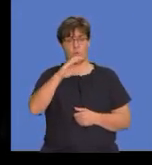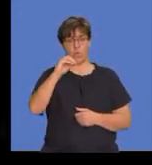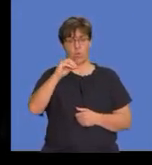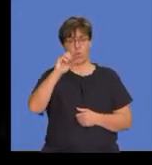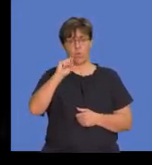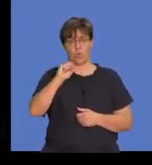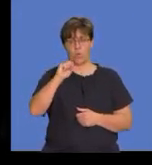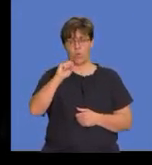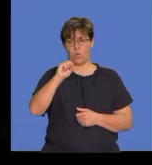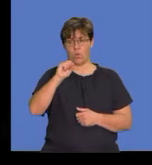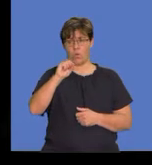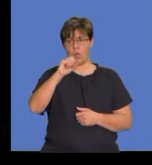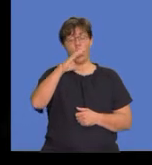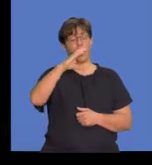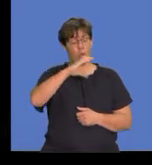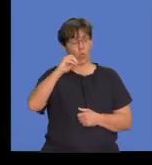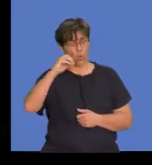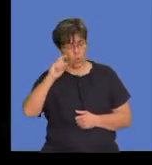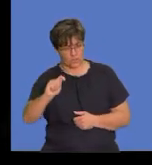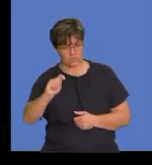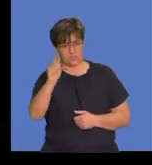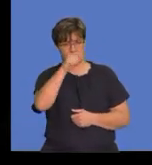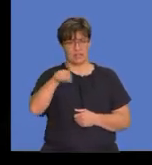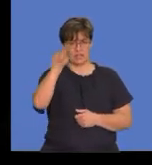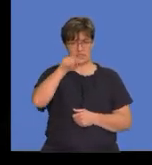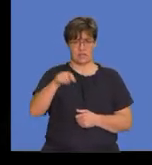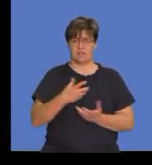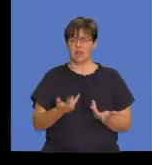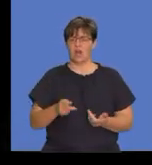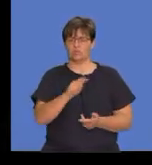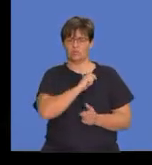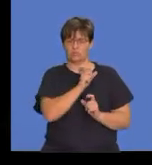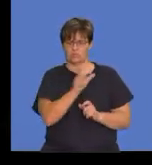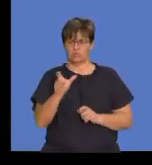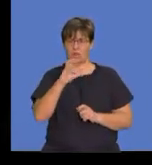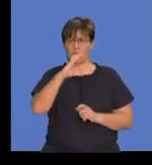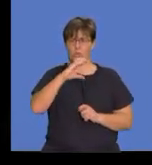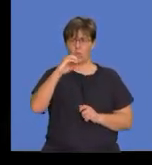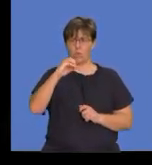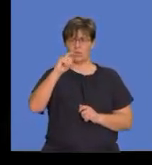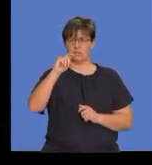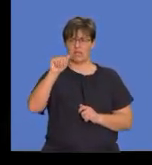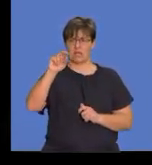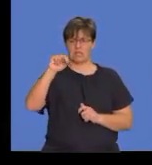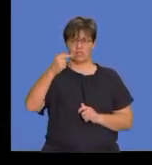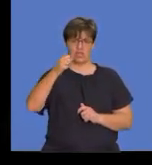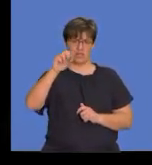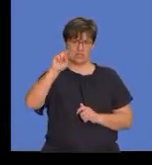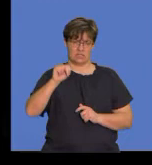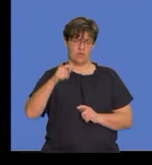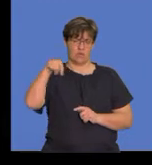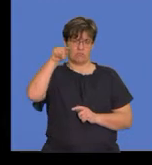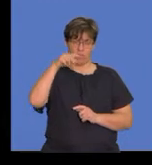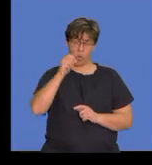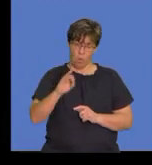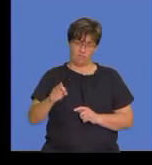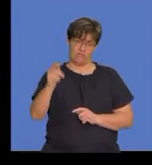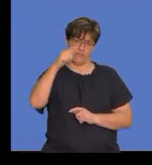us what we call the cot theta, which is then cotangent of